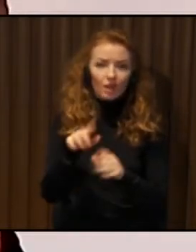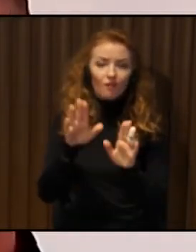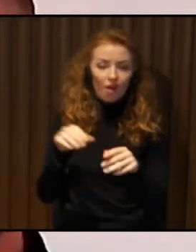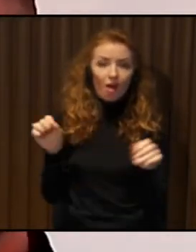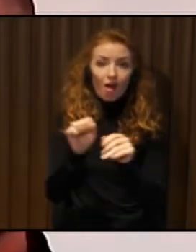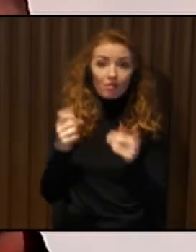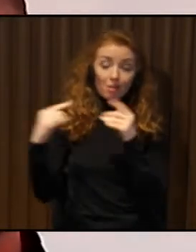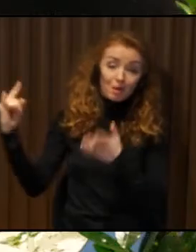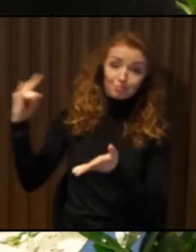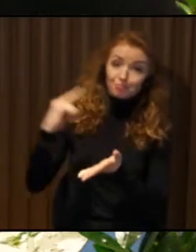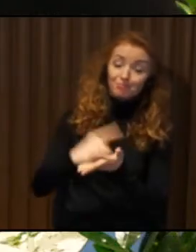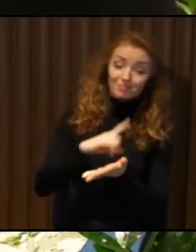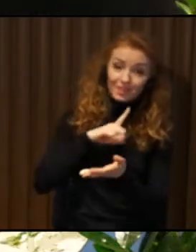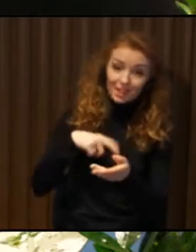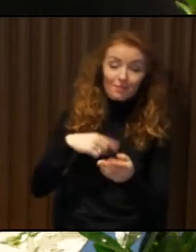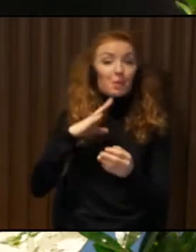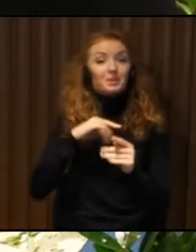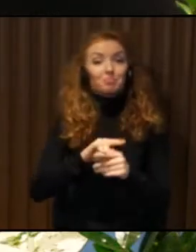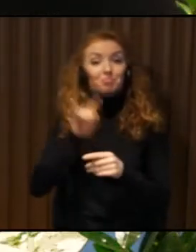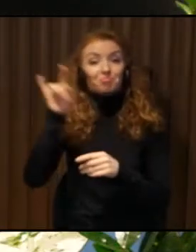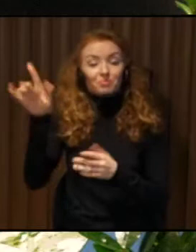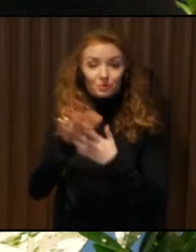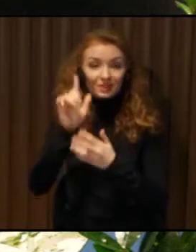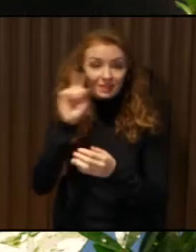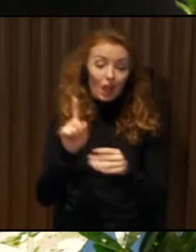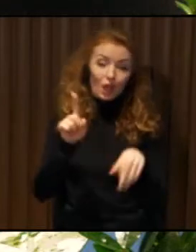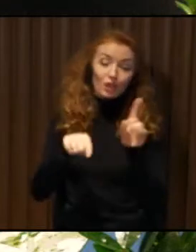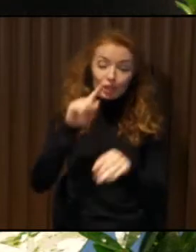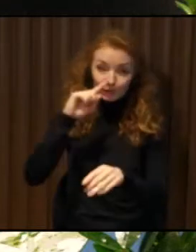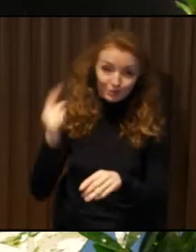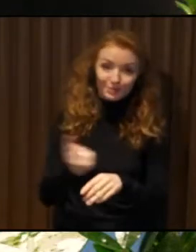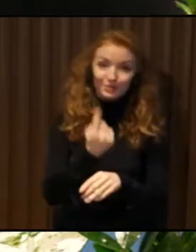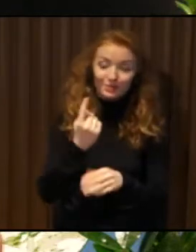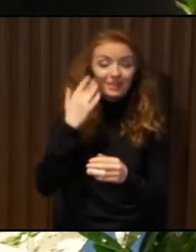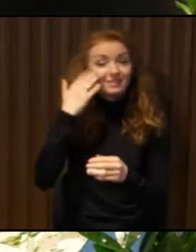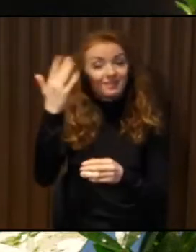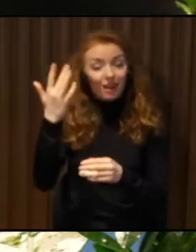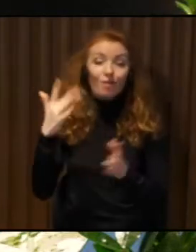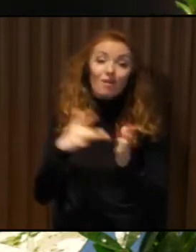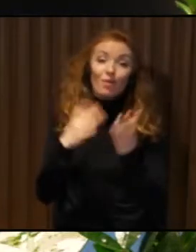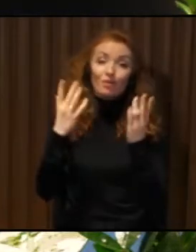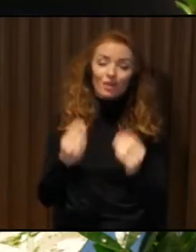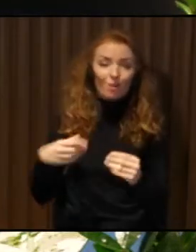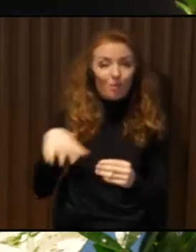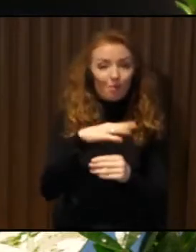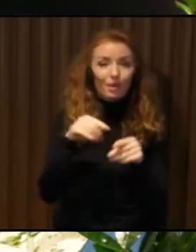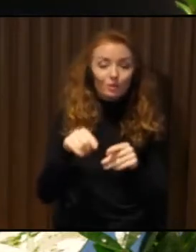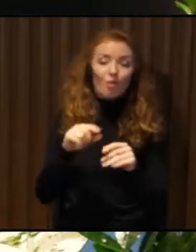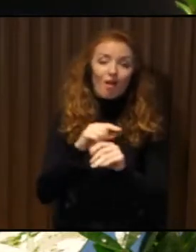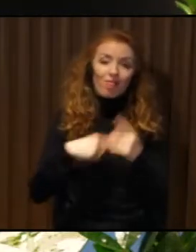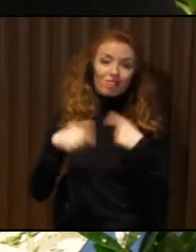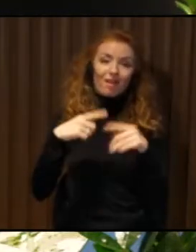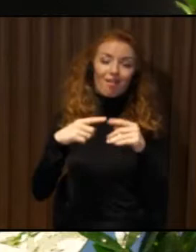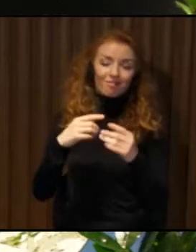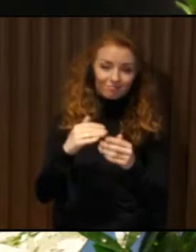we can fly to Israel in a few hours. So one day it will be again possible, but still, nevertheless, now we are connected